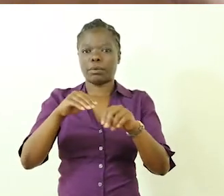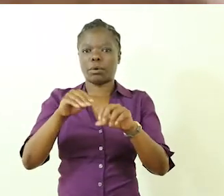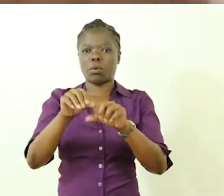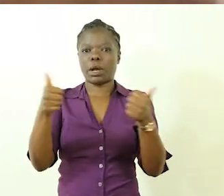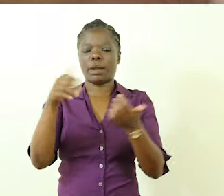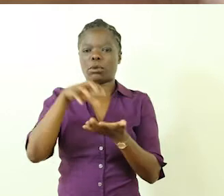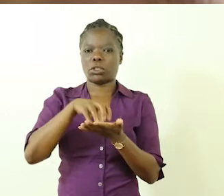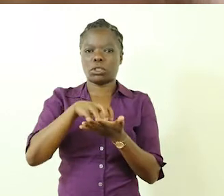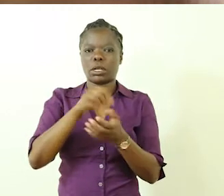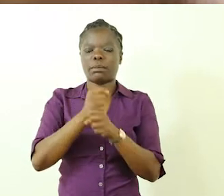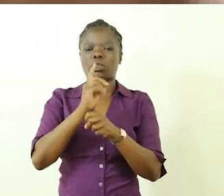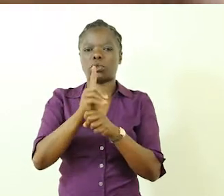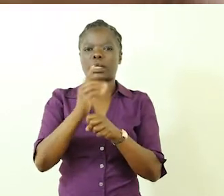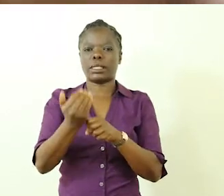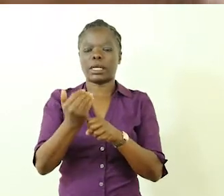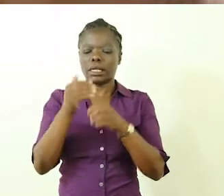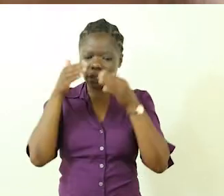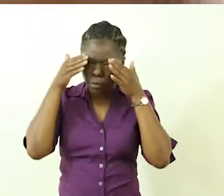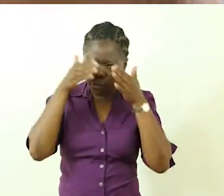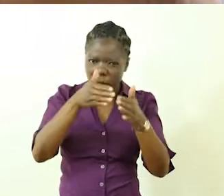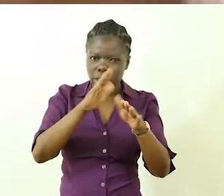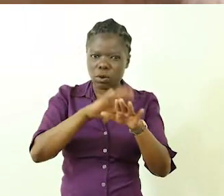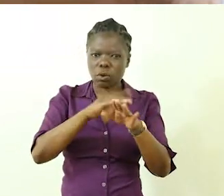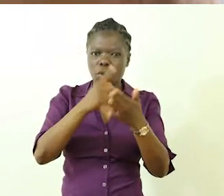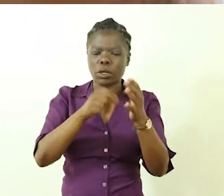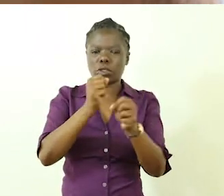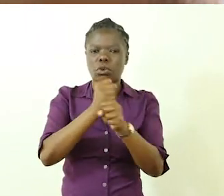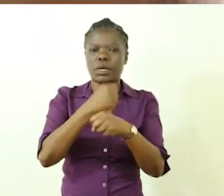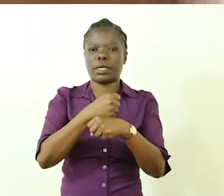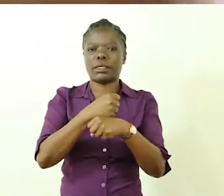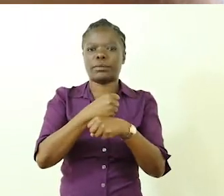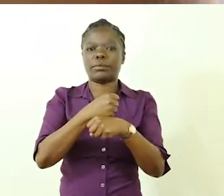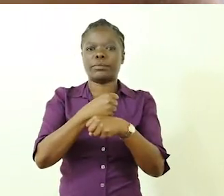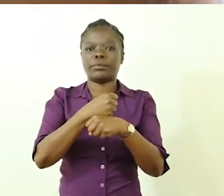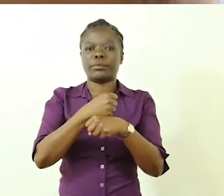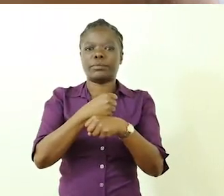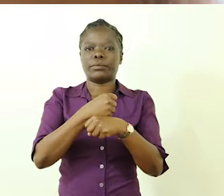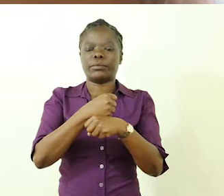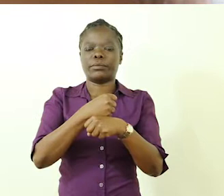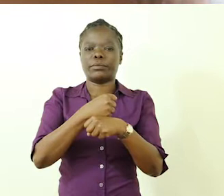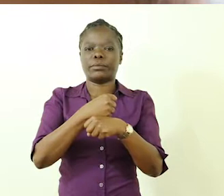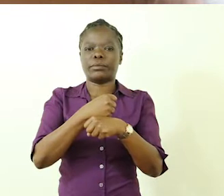then make sure the child is focusing on what you're doing on the activity. Jeffrey.